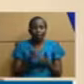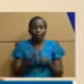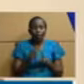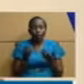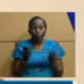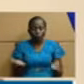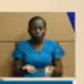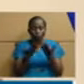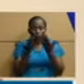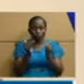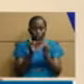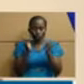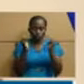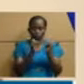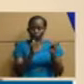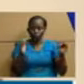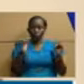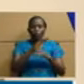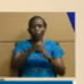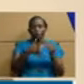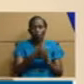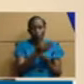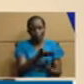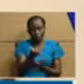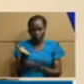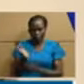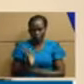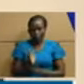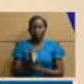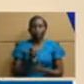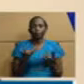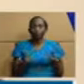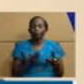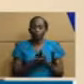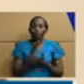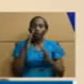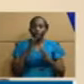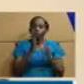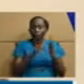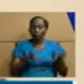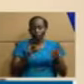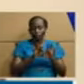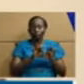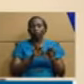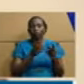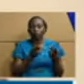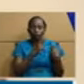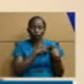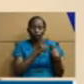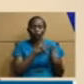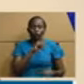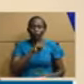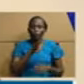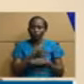promote equity across the board. So that is particularly the role of the Ministry of Gender in collaboration with